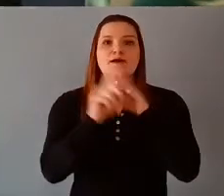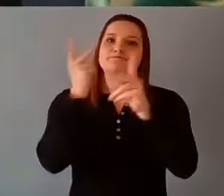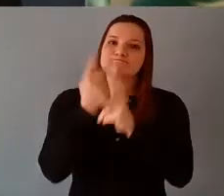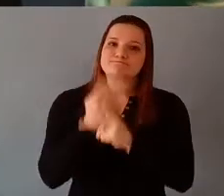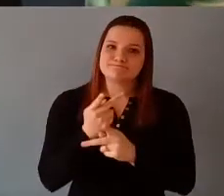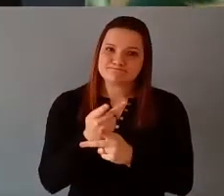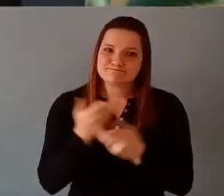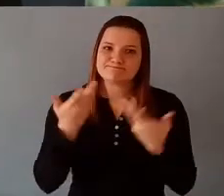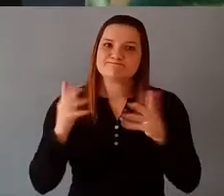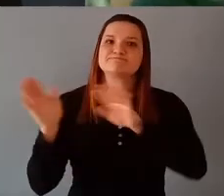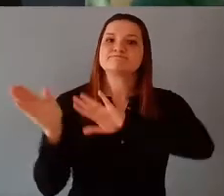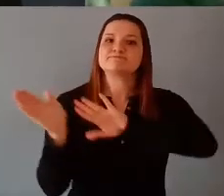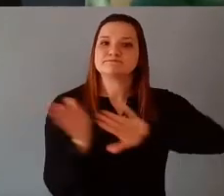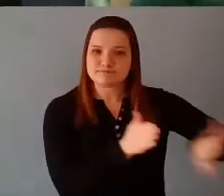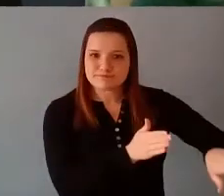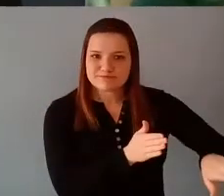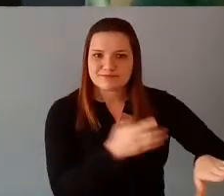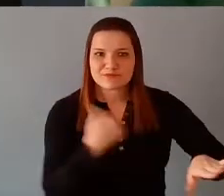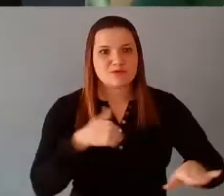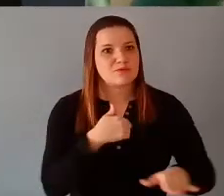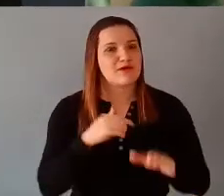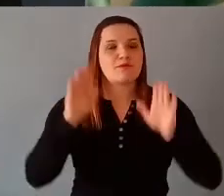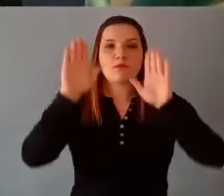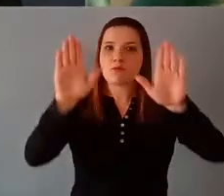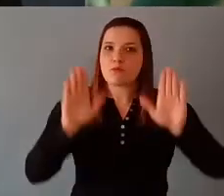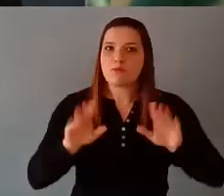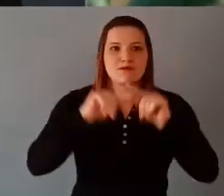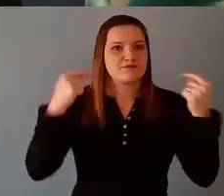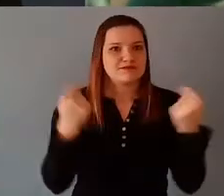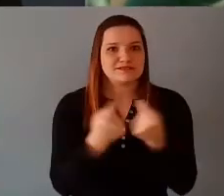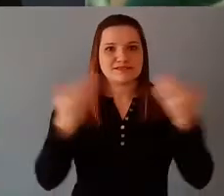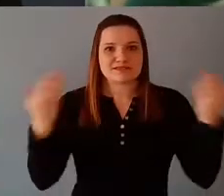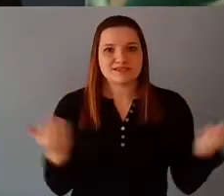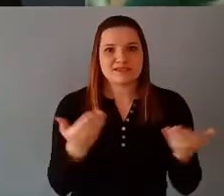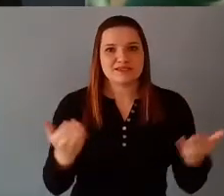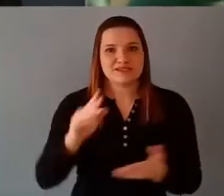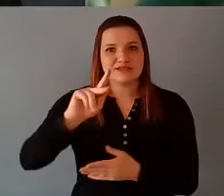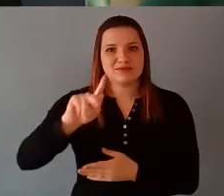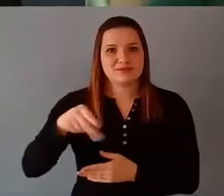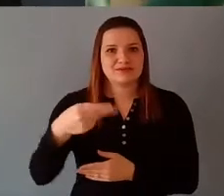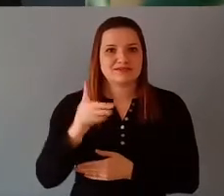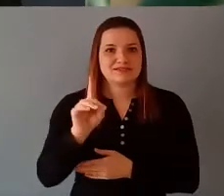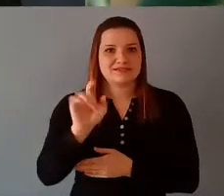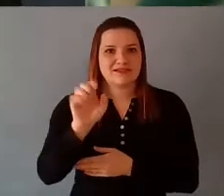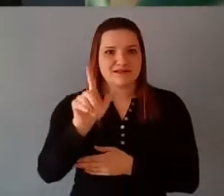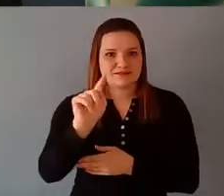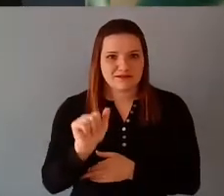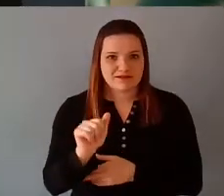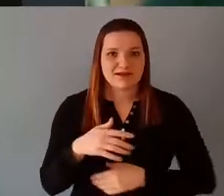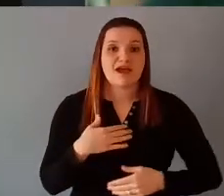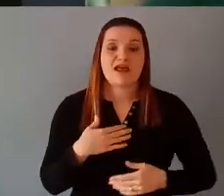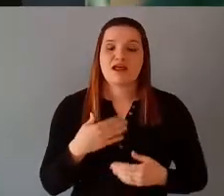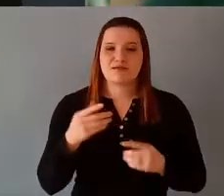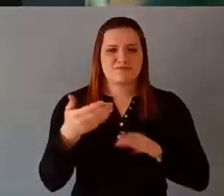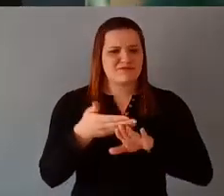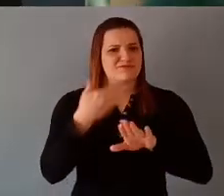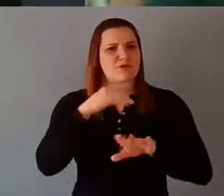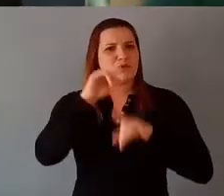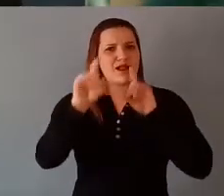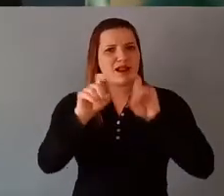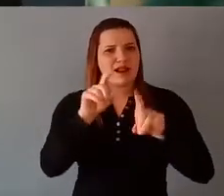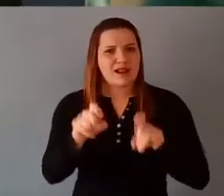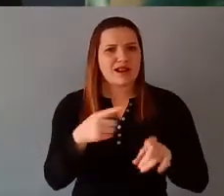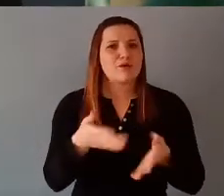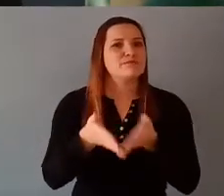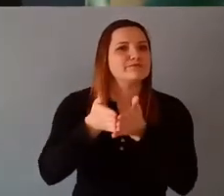you move on. And so we have an amazing team here at Cahuilla Delta. And before we get into the questions, I just wanted to ask